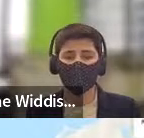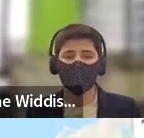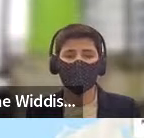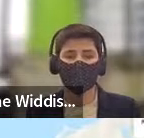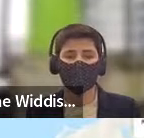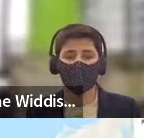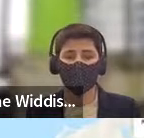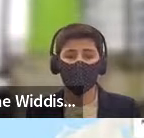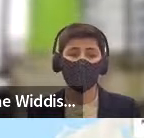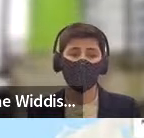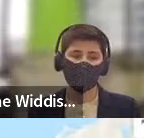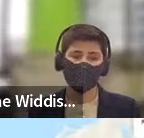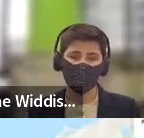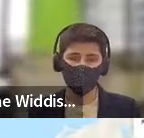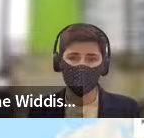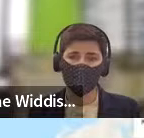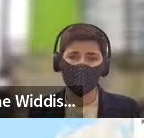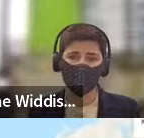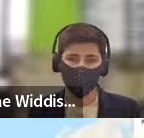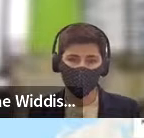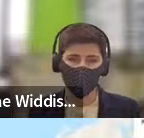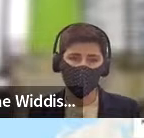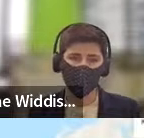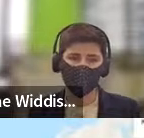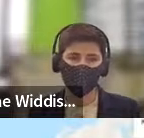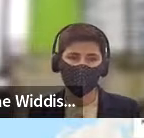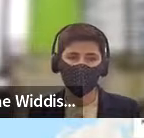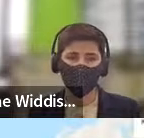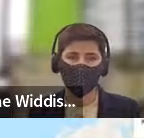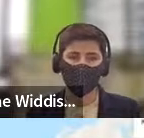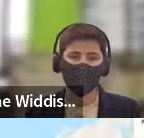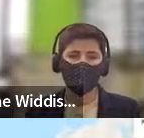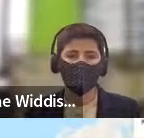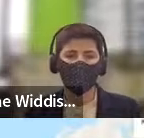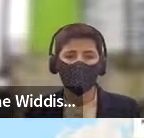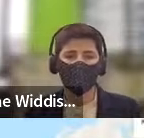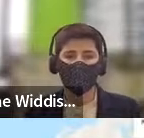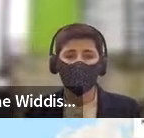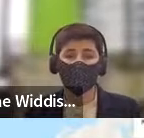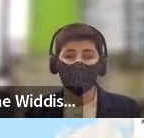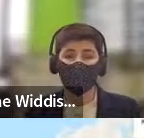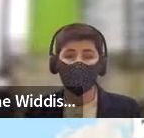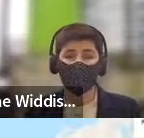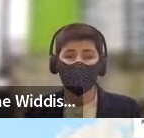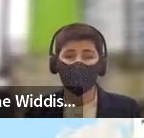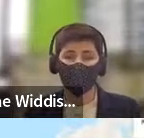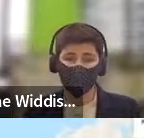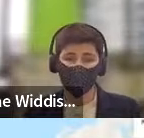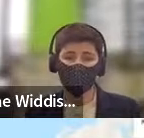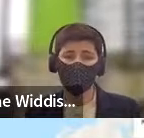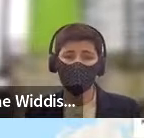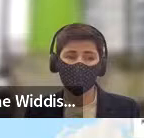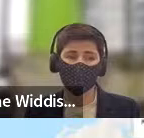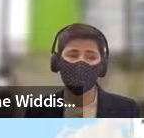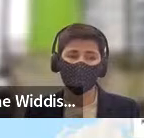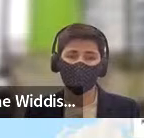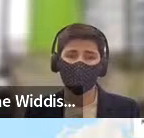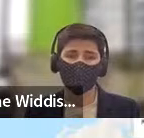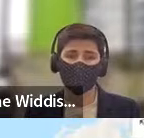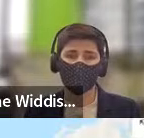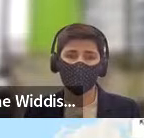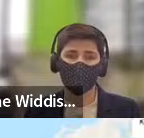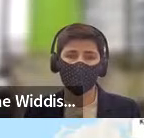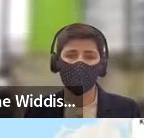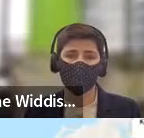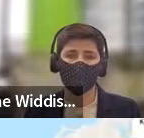the lightest green are the most stable housing conditions. So let's look at an example of one of these 4